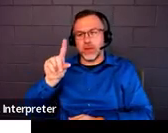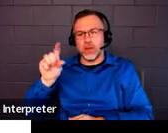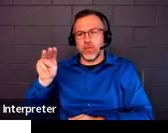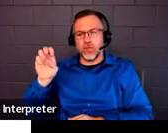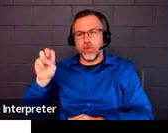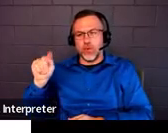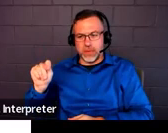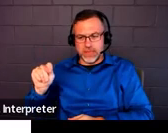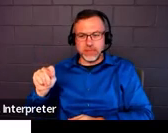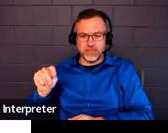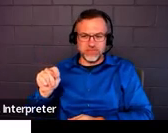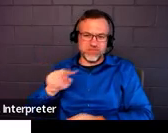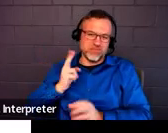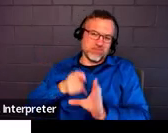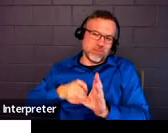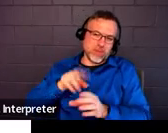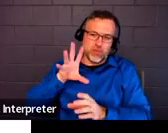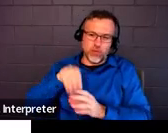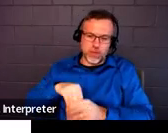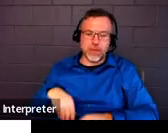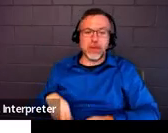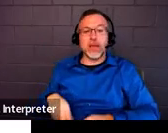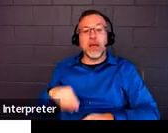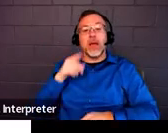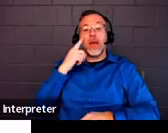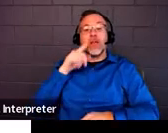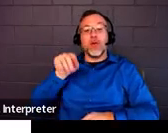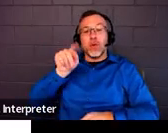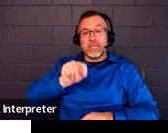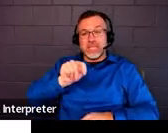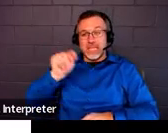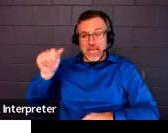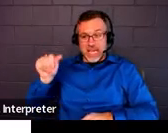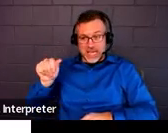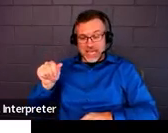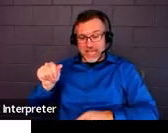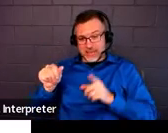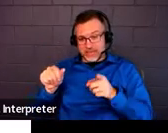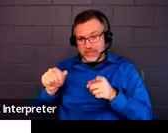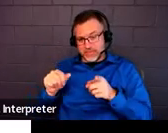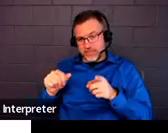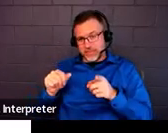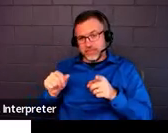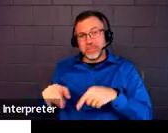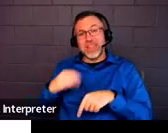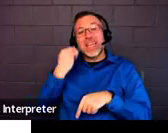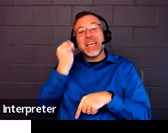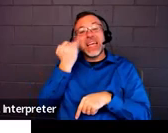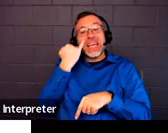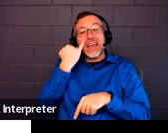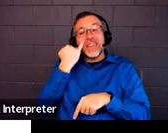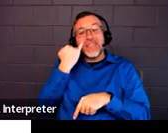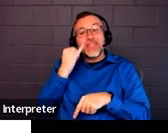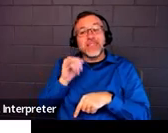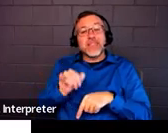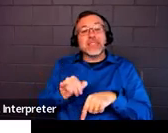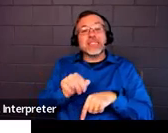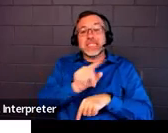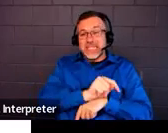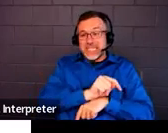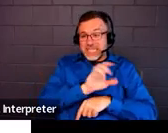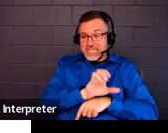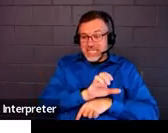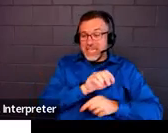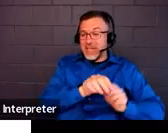happens. For test administrators, TAs, if your test coordinator has chosen to have Maine